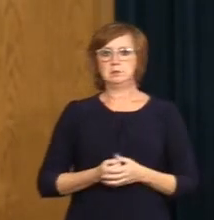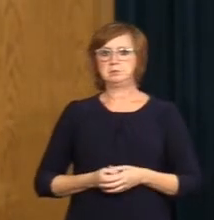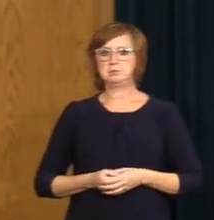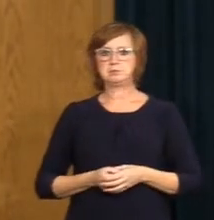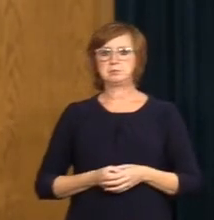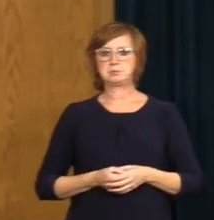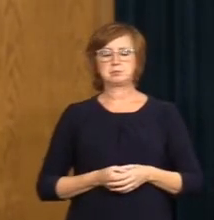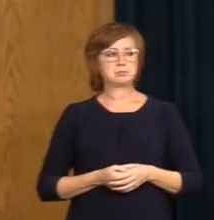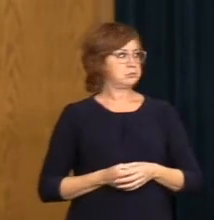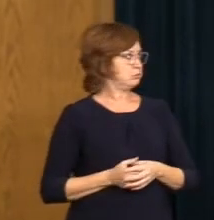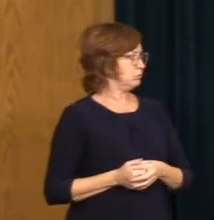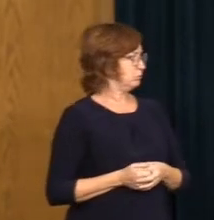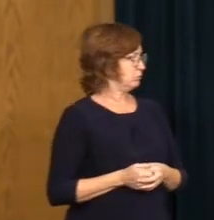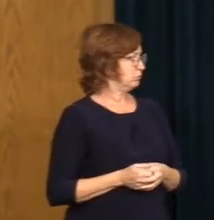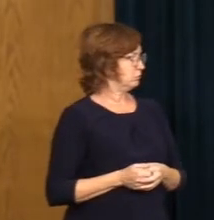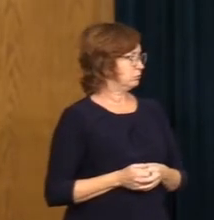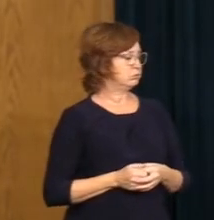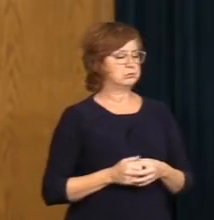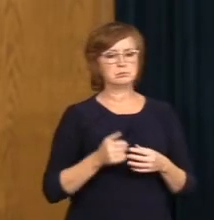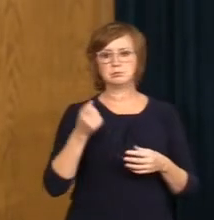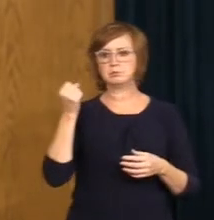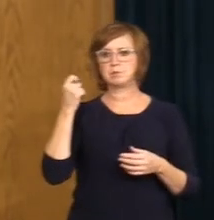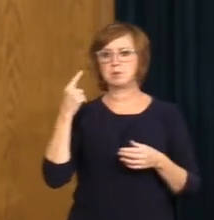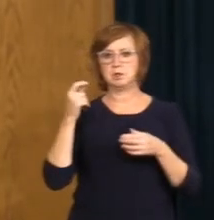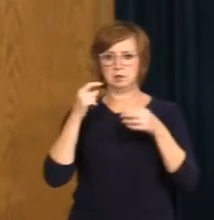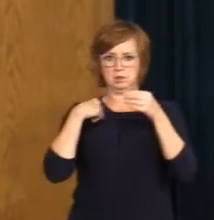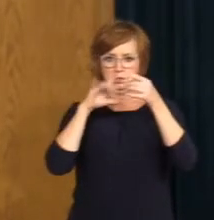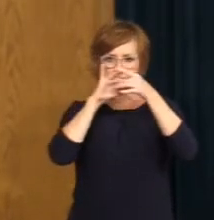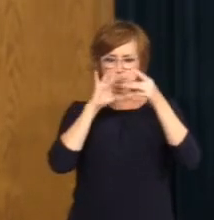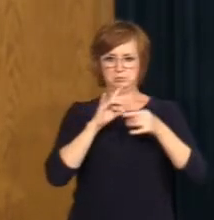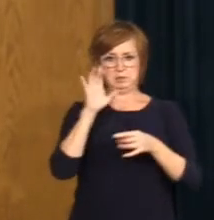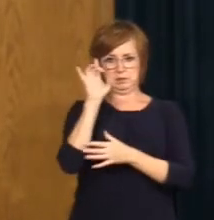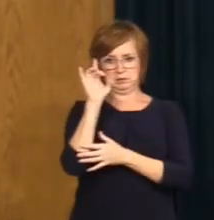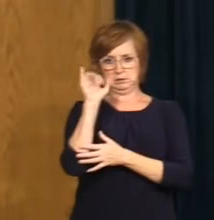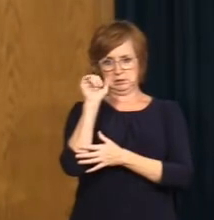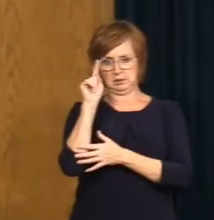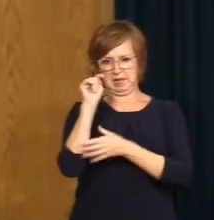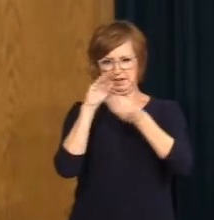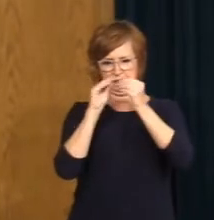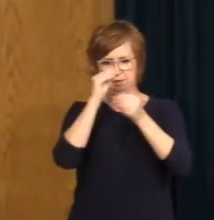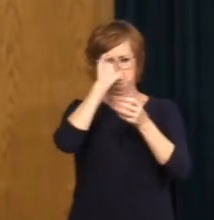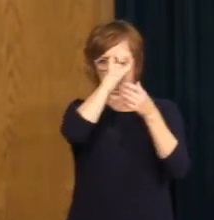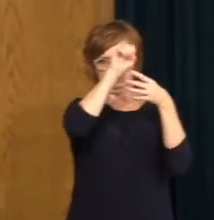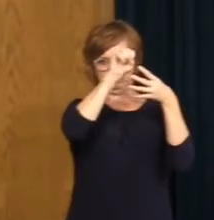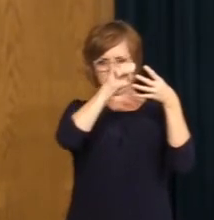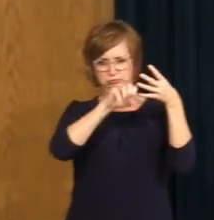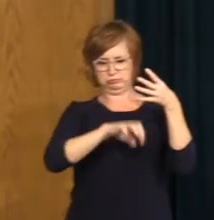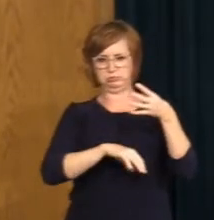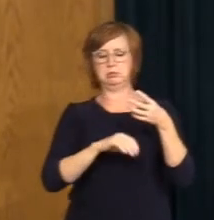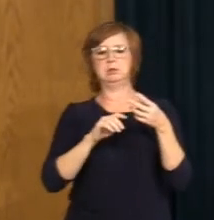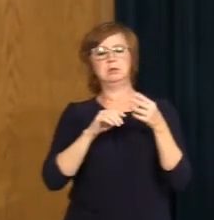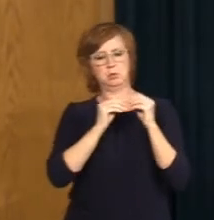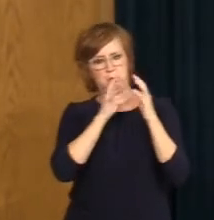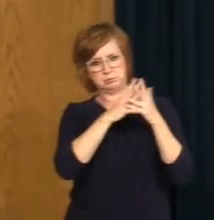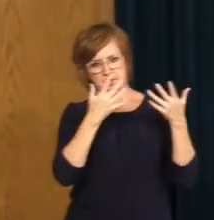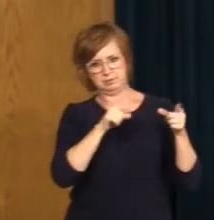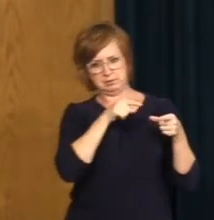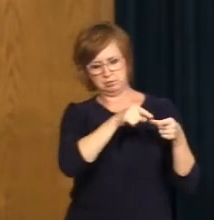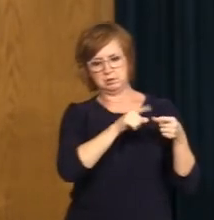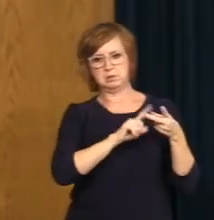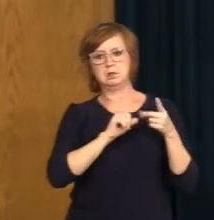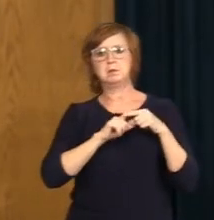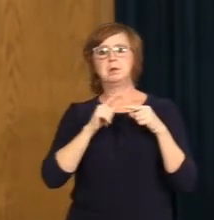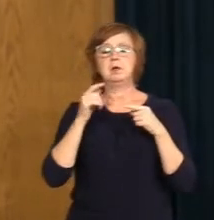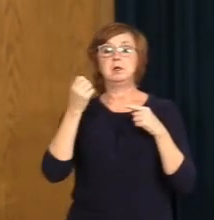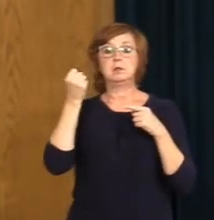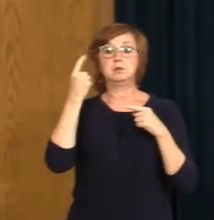few data points that are on our website and then make a few comments. So as we know in the news release, there are 40